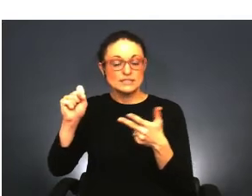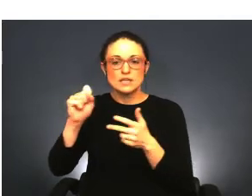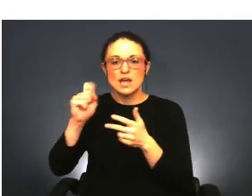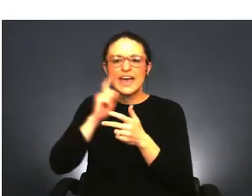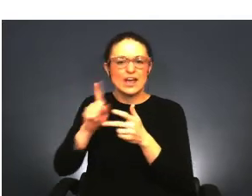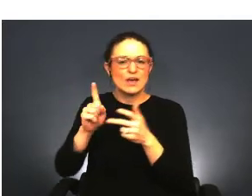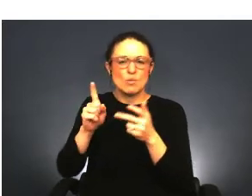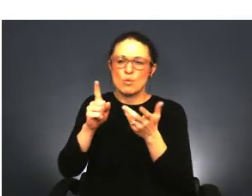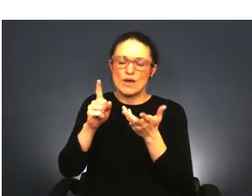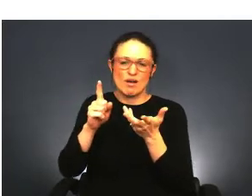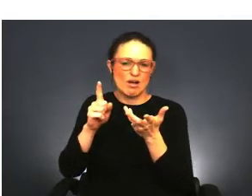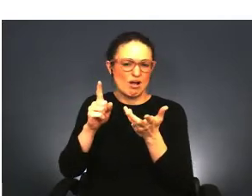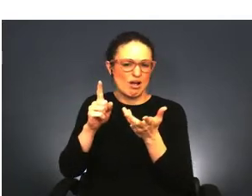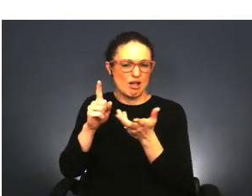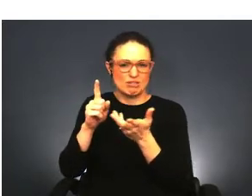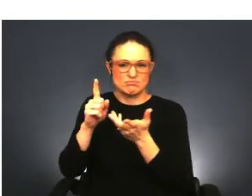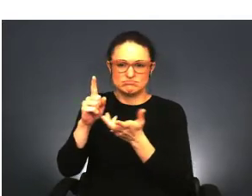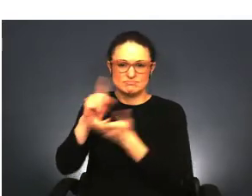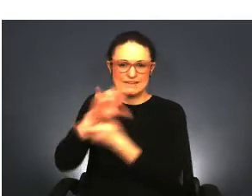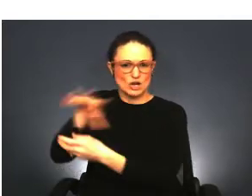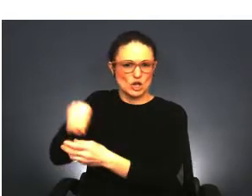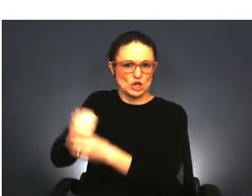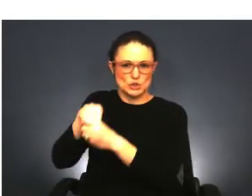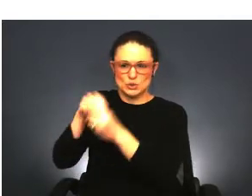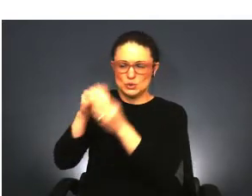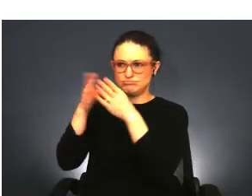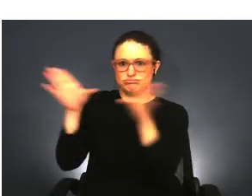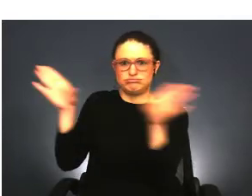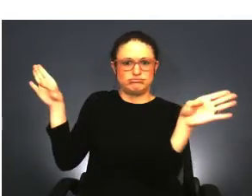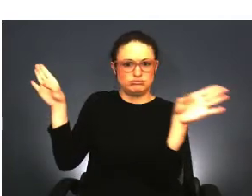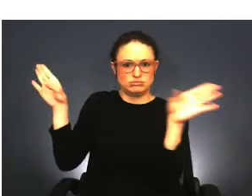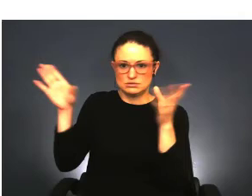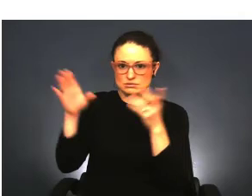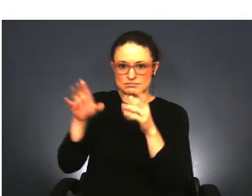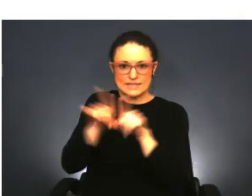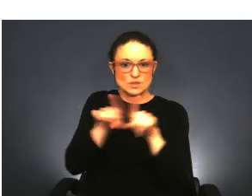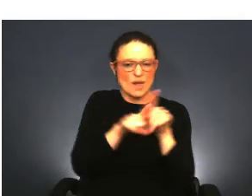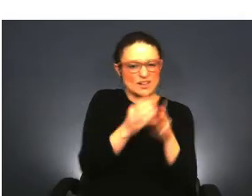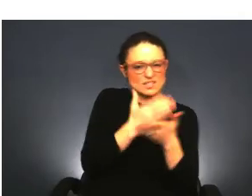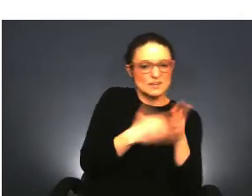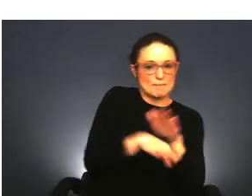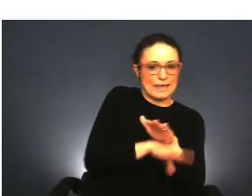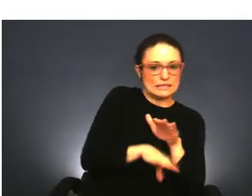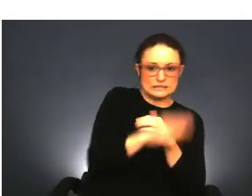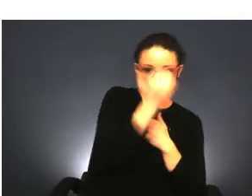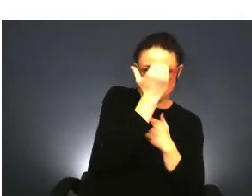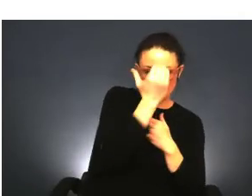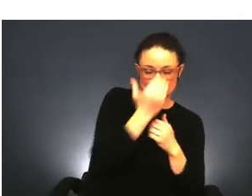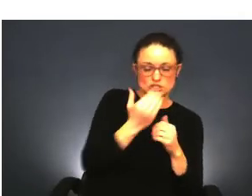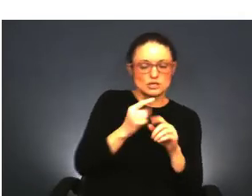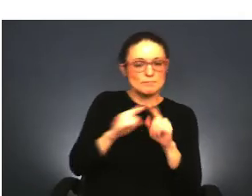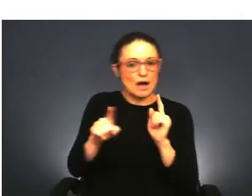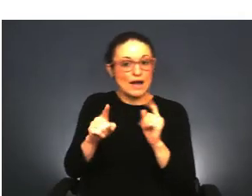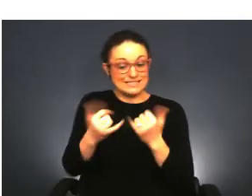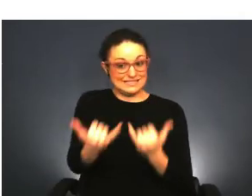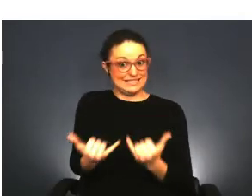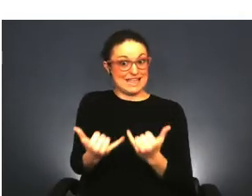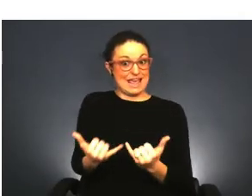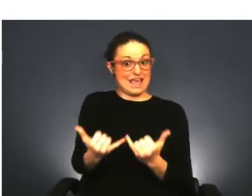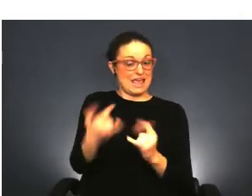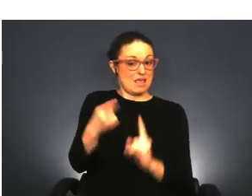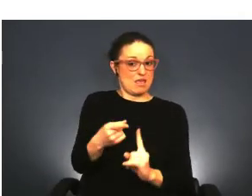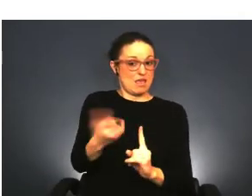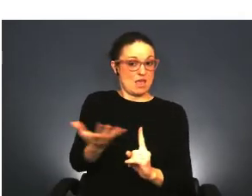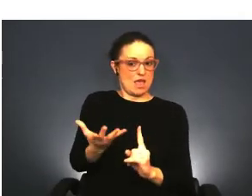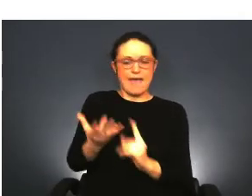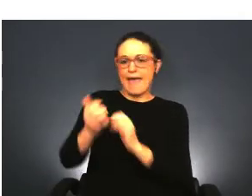knowledge. The basics, what we're going to cover today, we're going to cover how do you build your gradebook and how